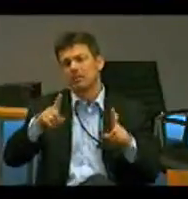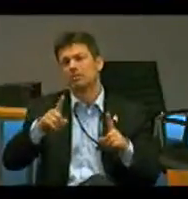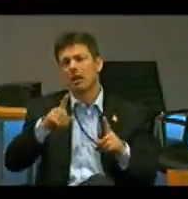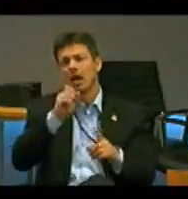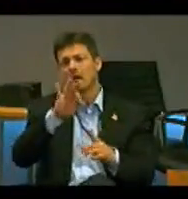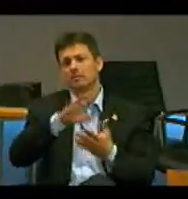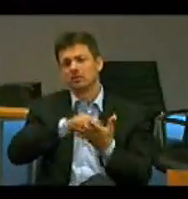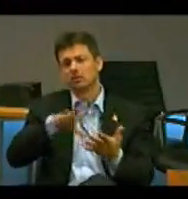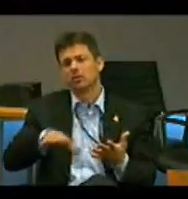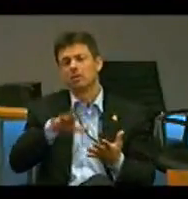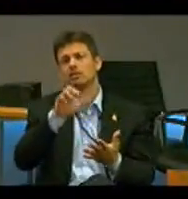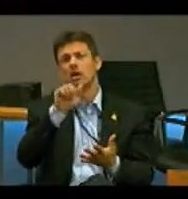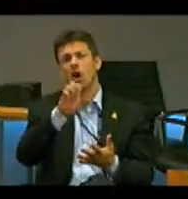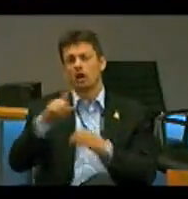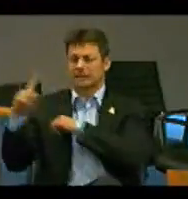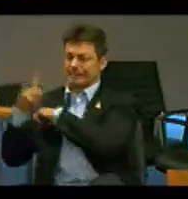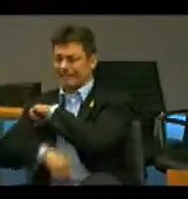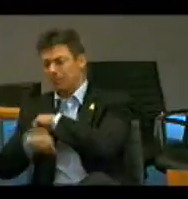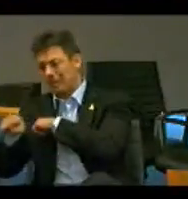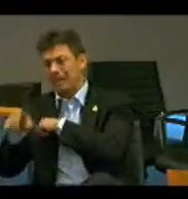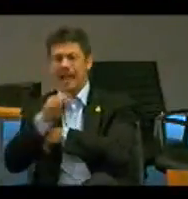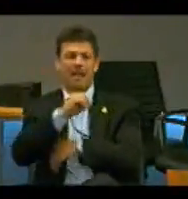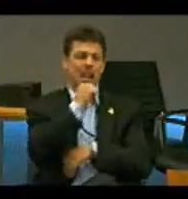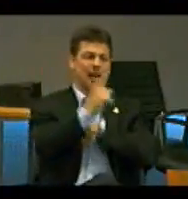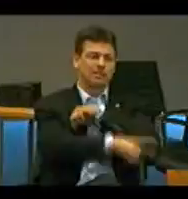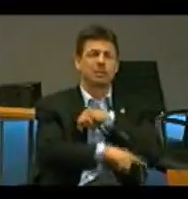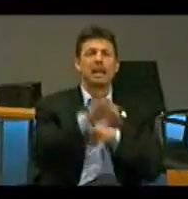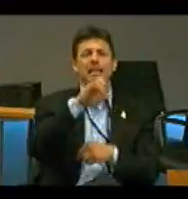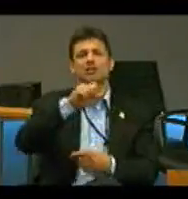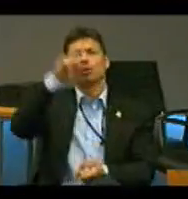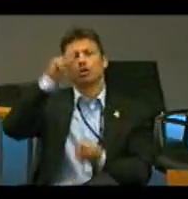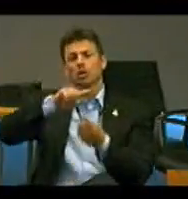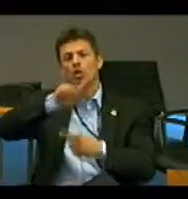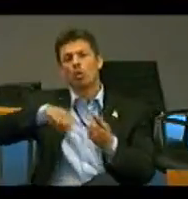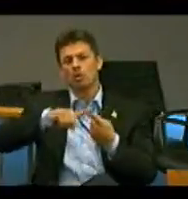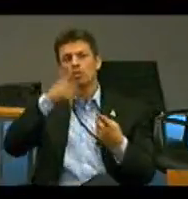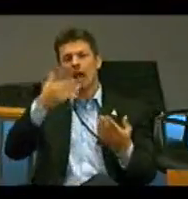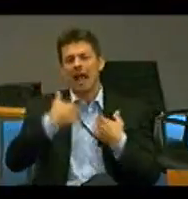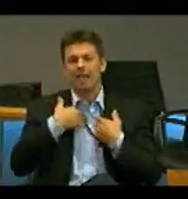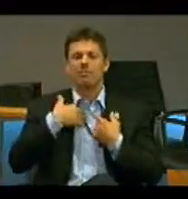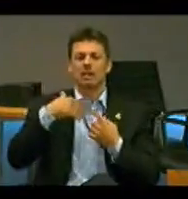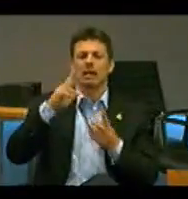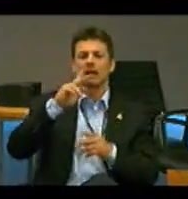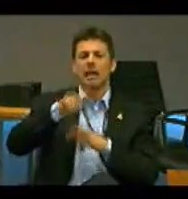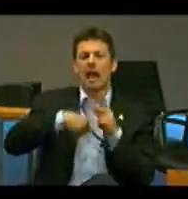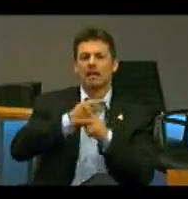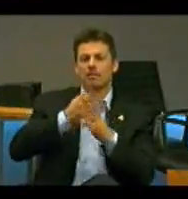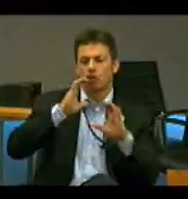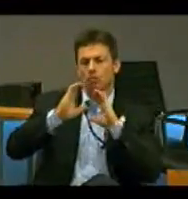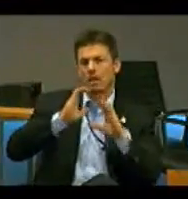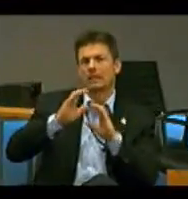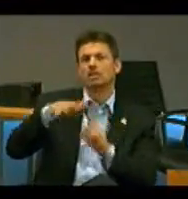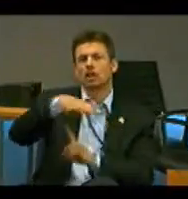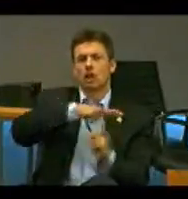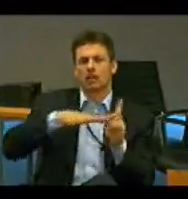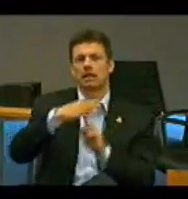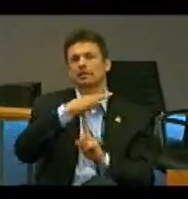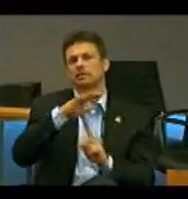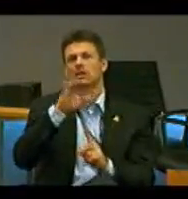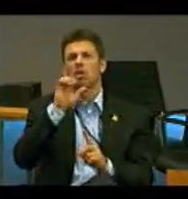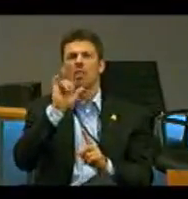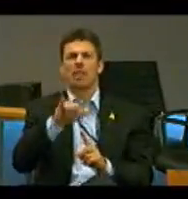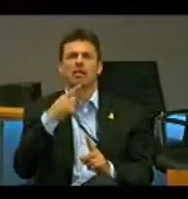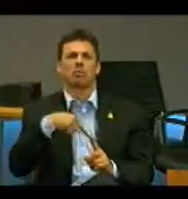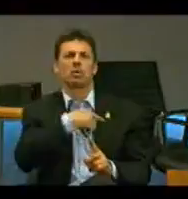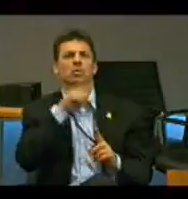of students that are disciplined and are not disciplined is reduced when you have these kinds of punitive contexts. And that's something I think we should all be concerned about.